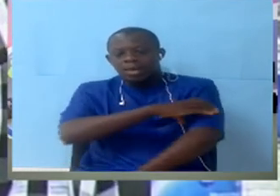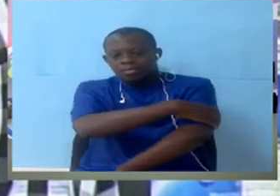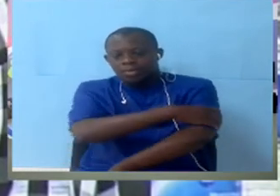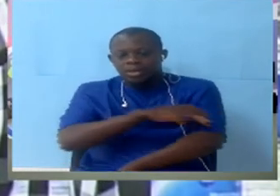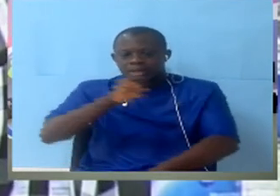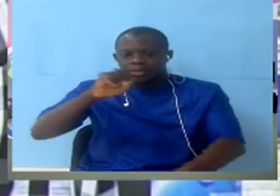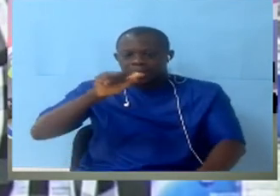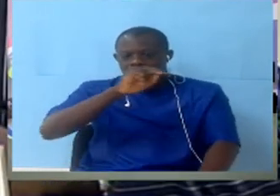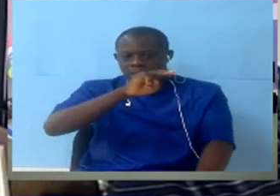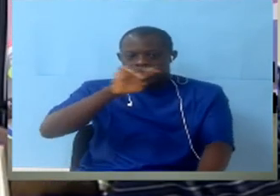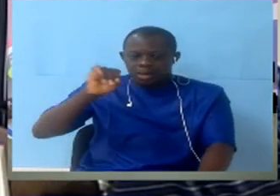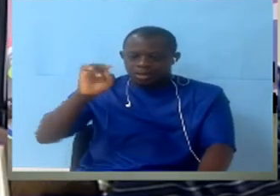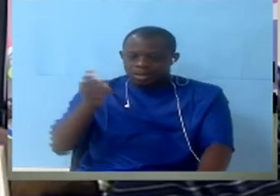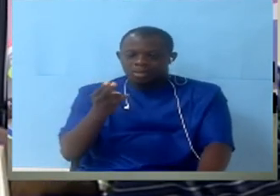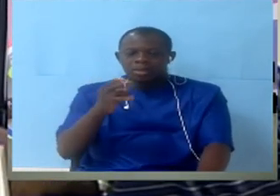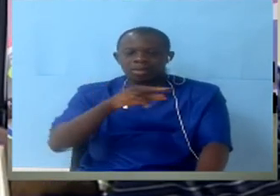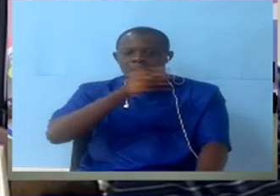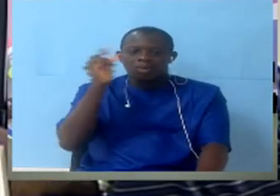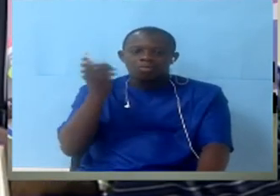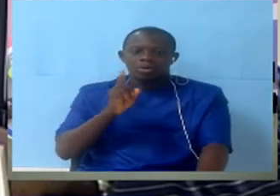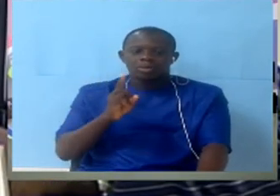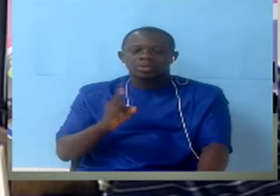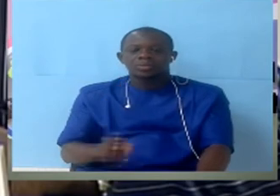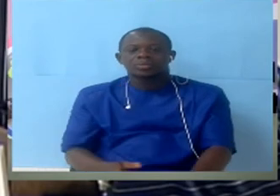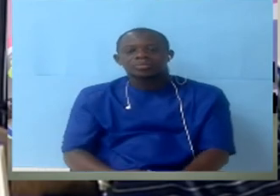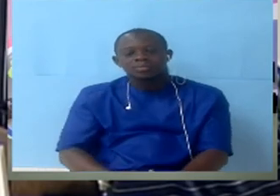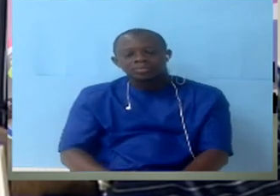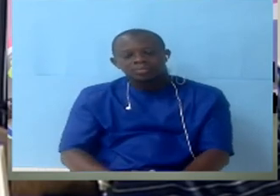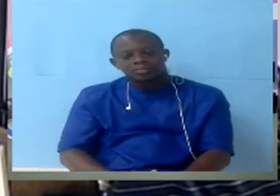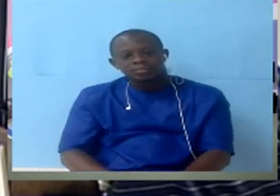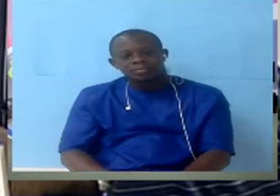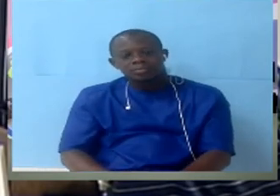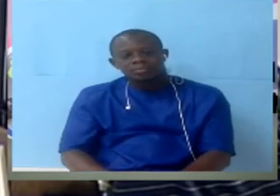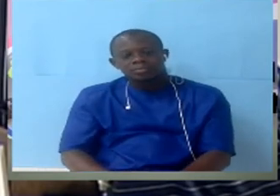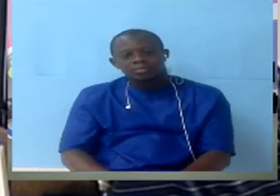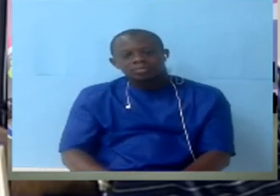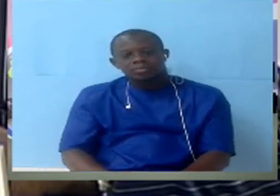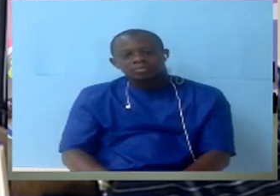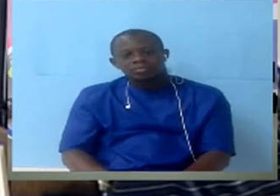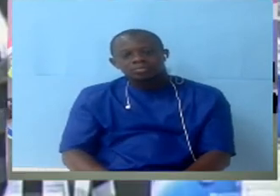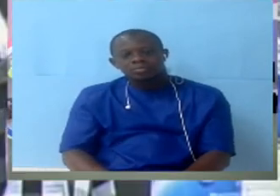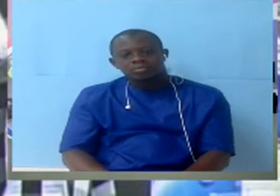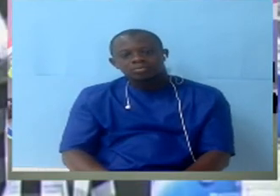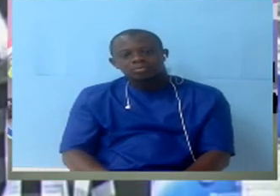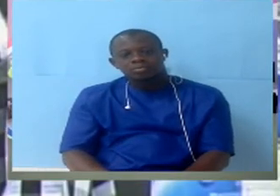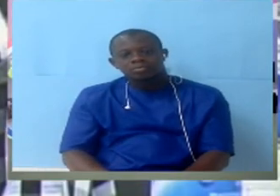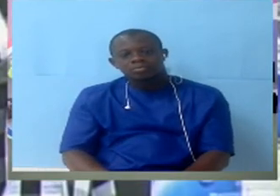And Captain Sane. What's the name for Captain Sane first? Captain Sane Tofoundu. The Sane military police.